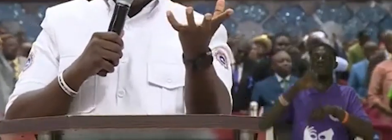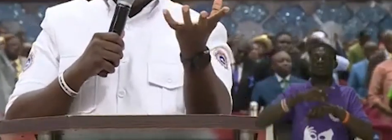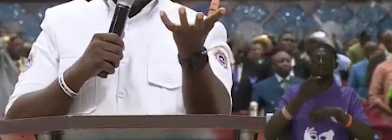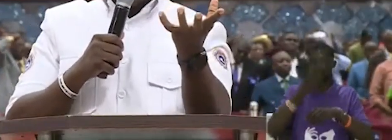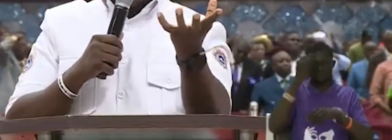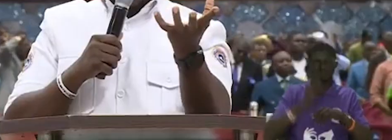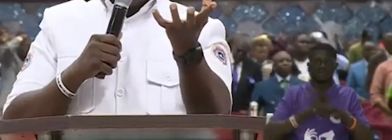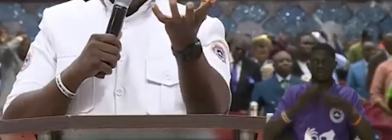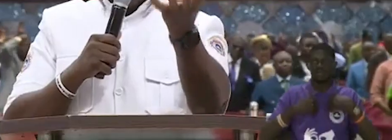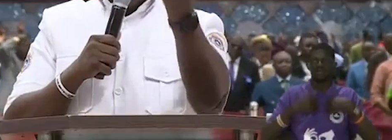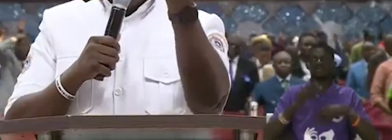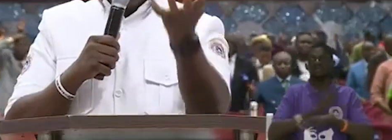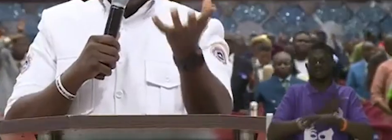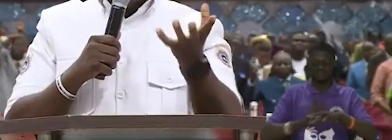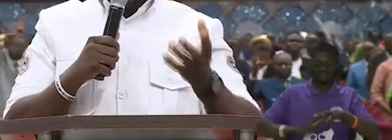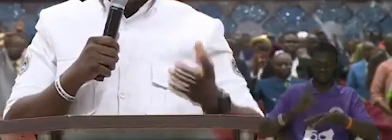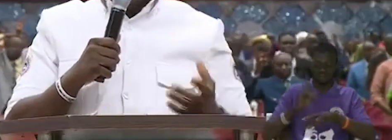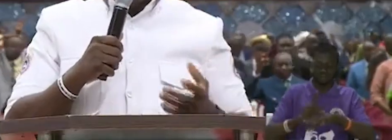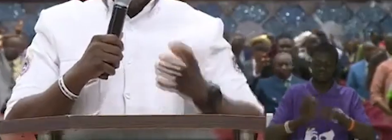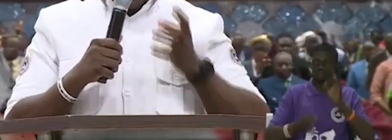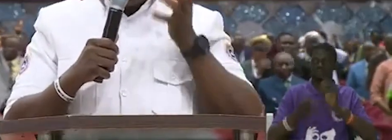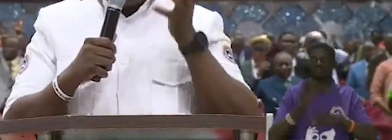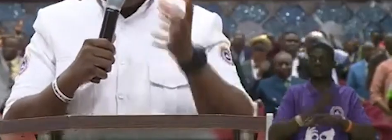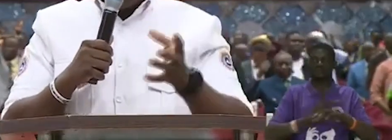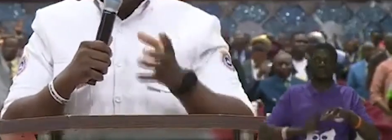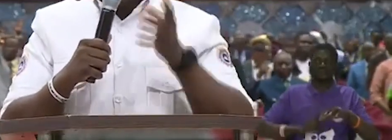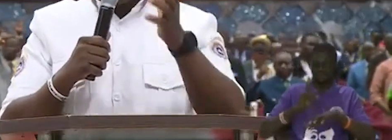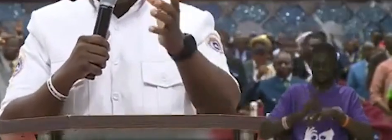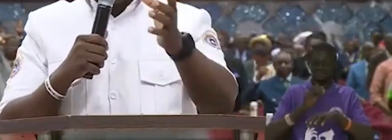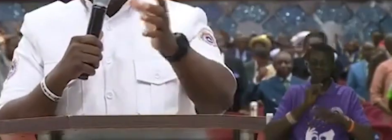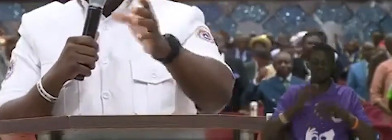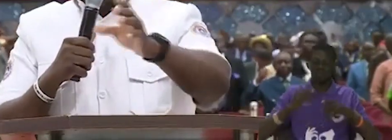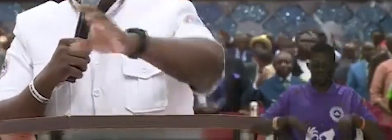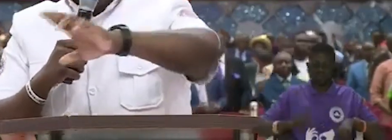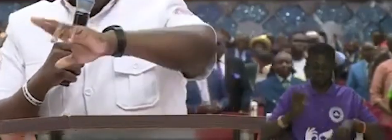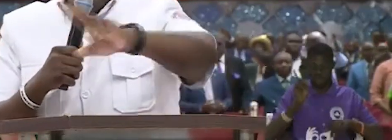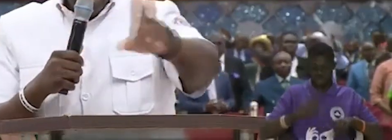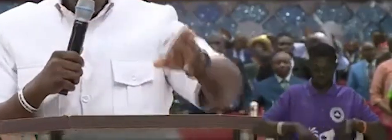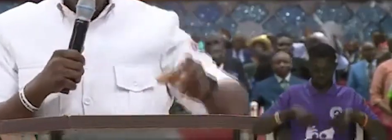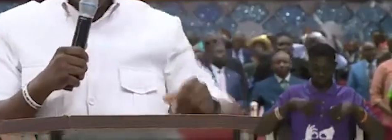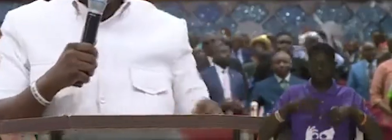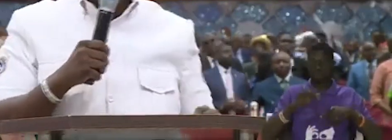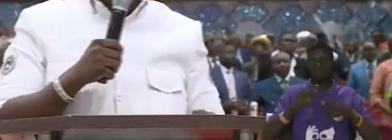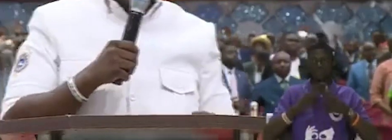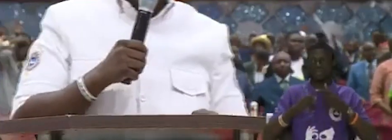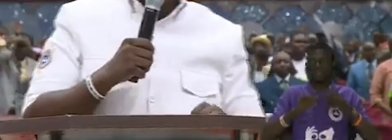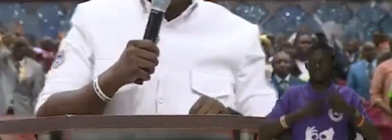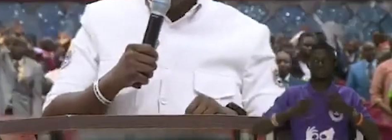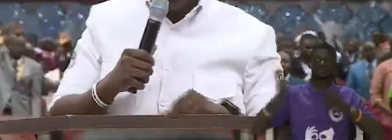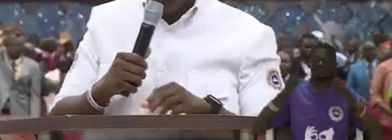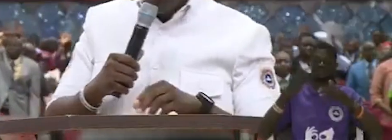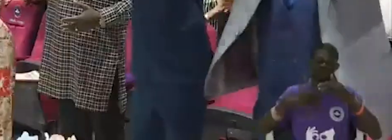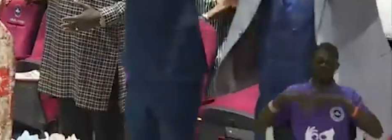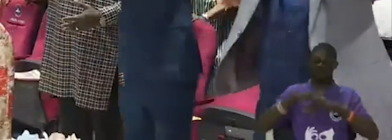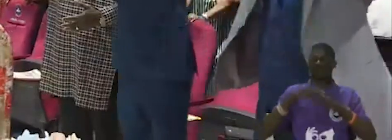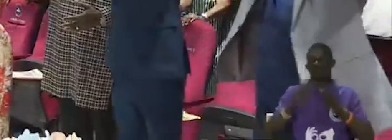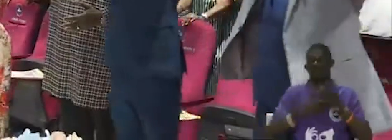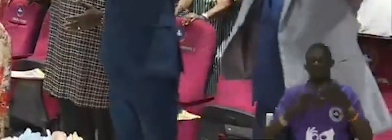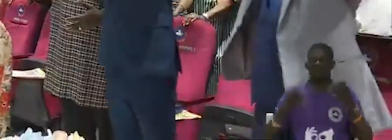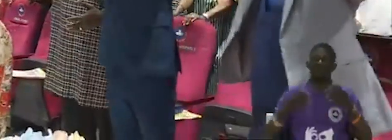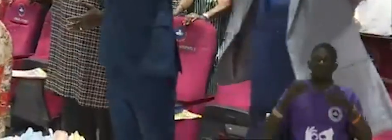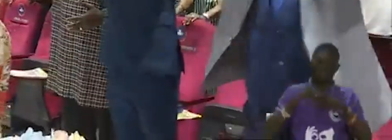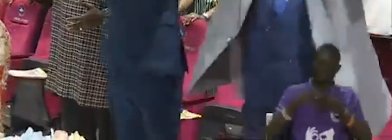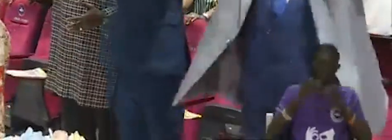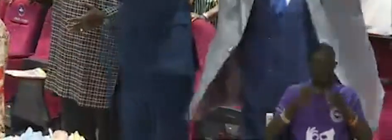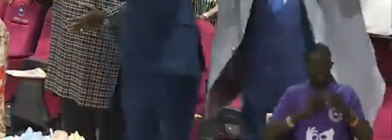your kingdom, if your kingdom is where I am surviving and living in, then I have dominion over everything else. If I